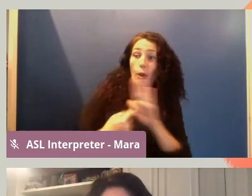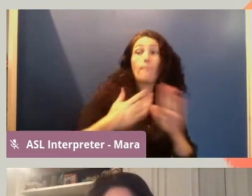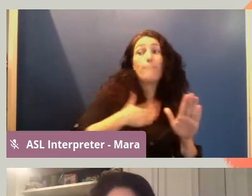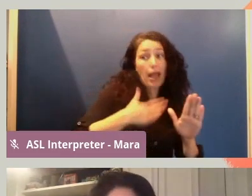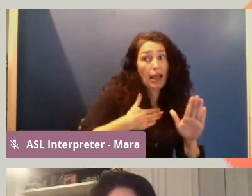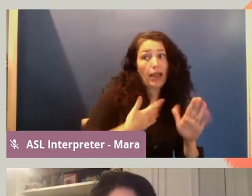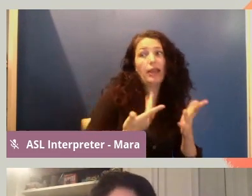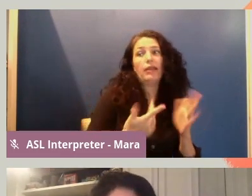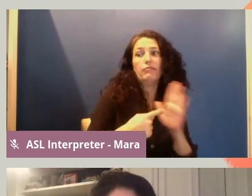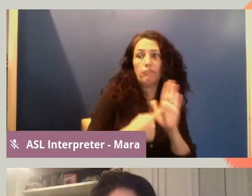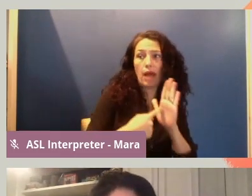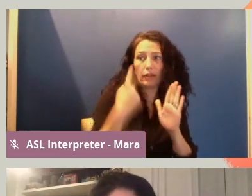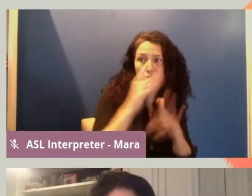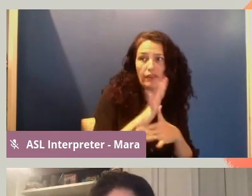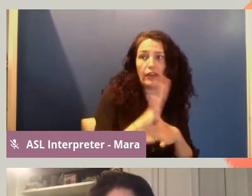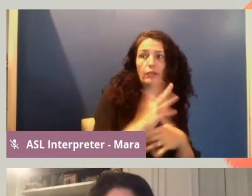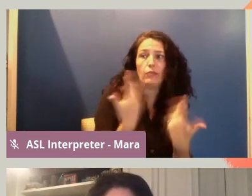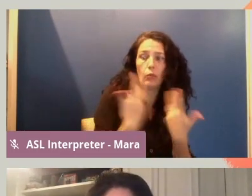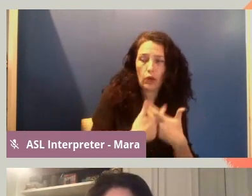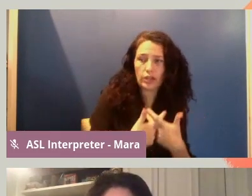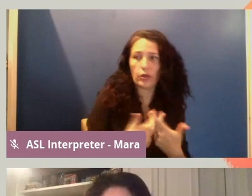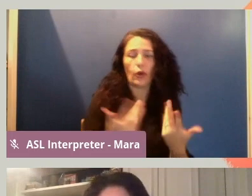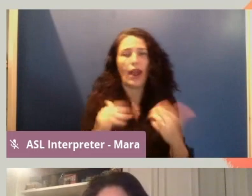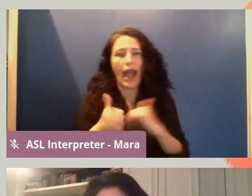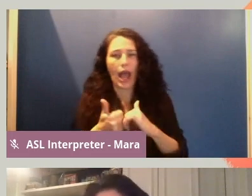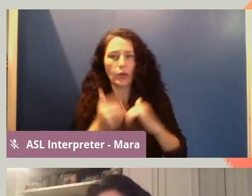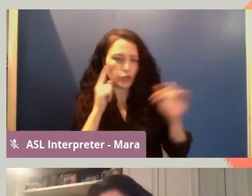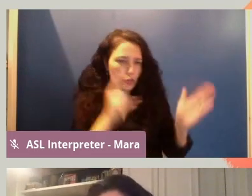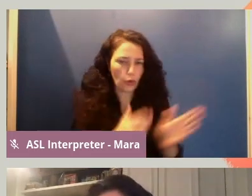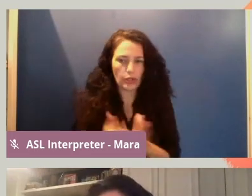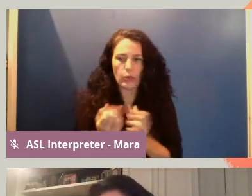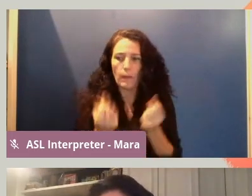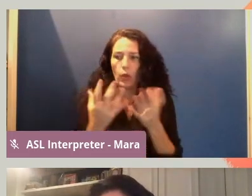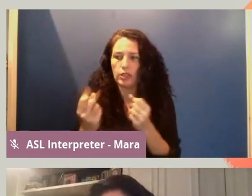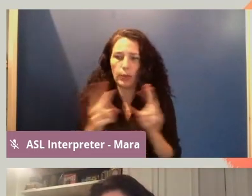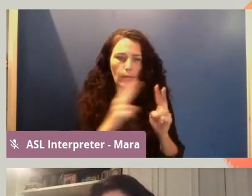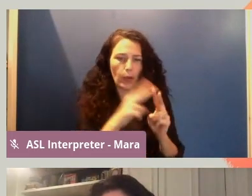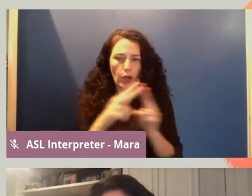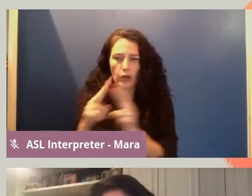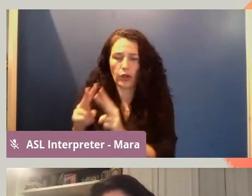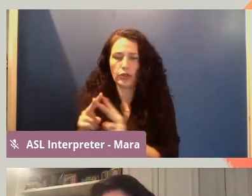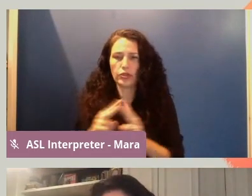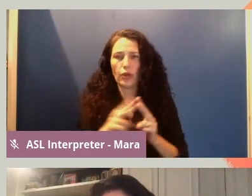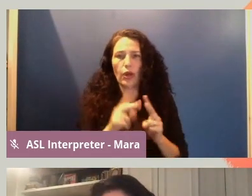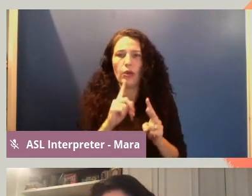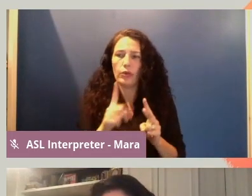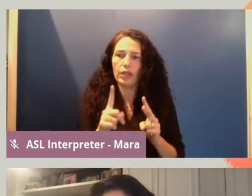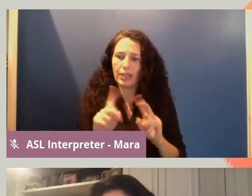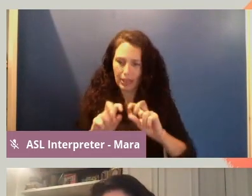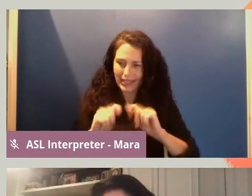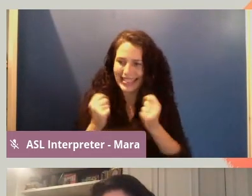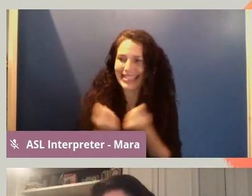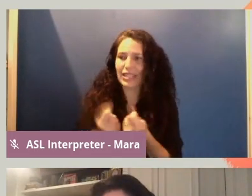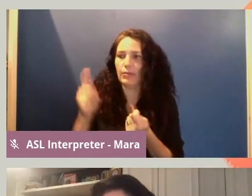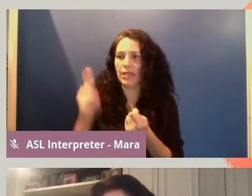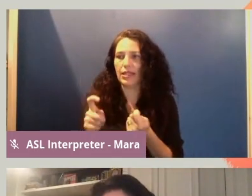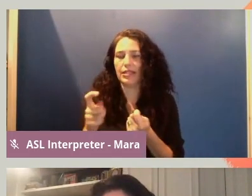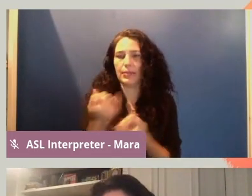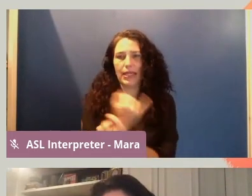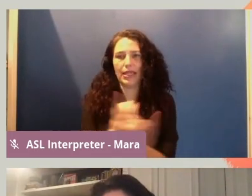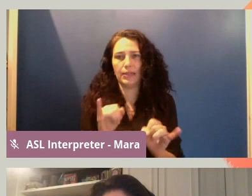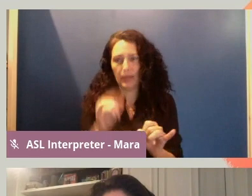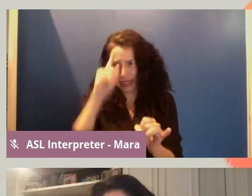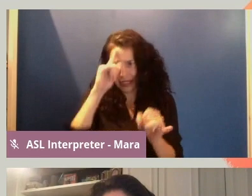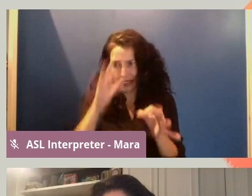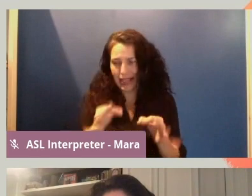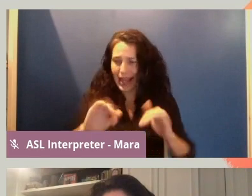put it together with multiple partners. So retention of independence for that team to make the film they want to make in the way that they want to make